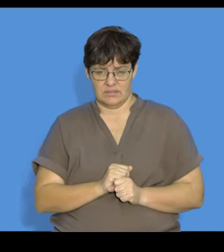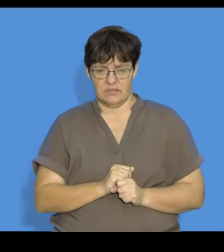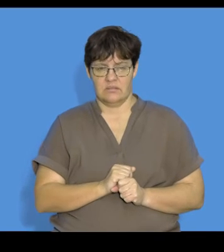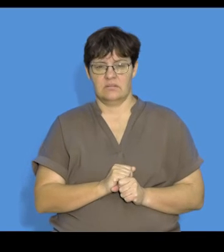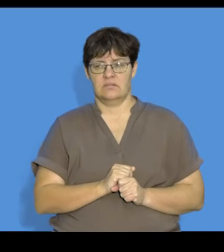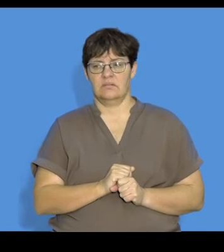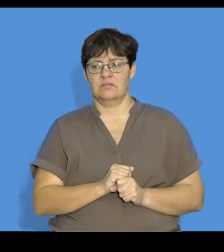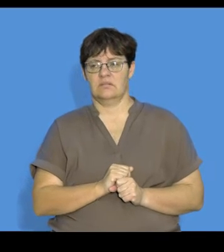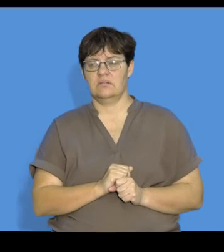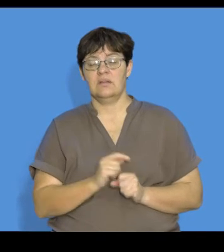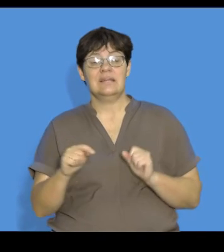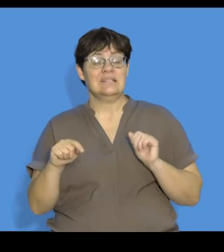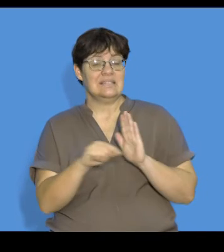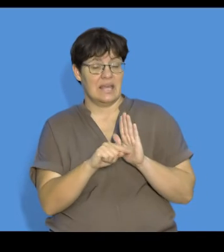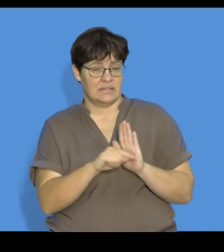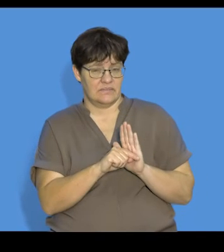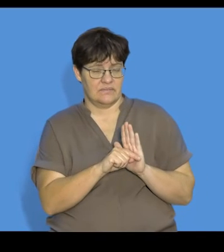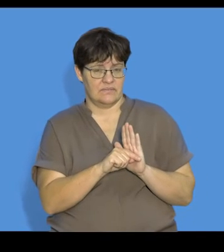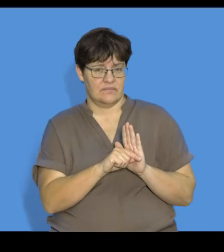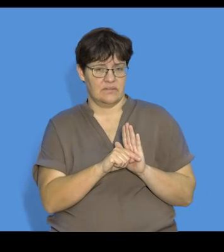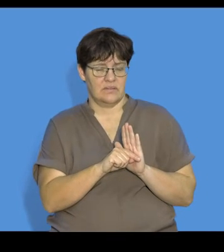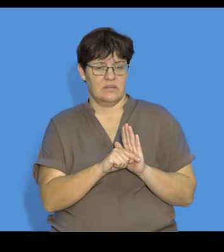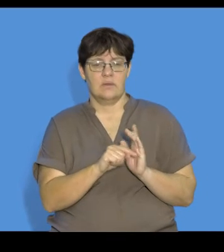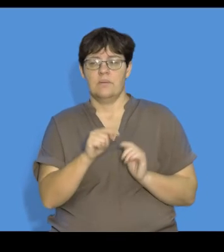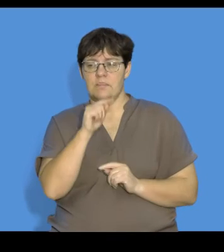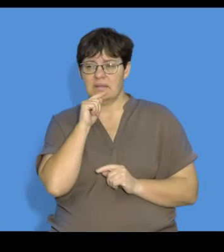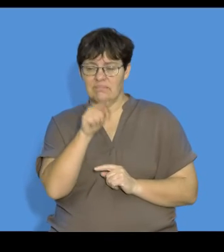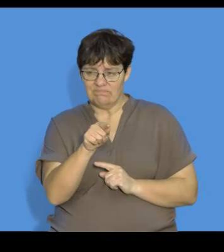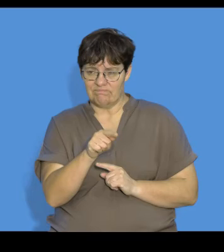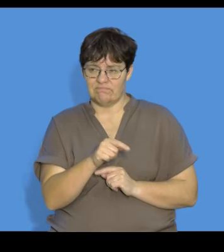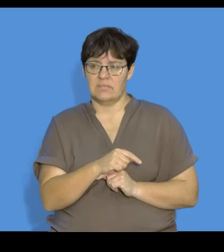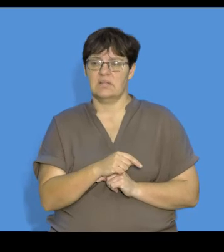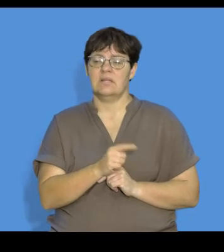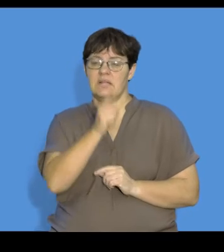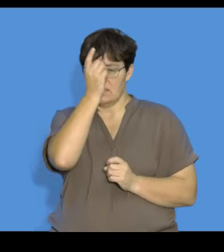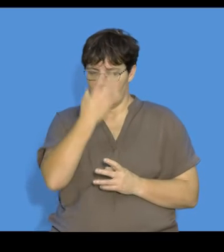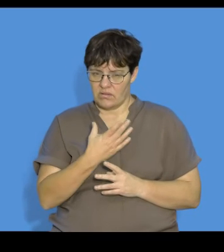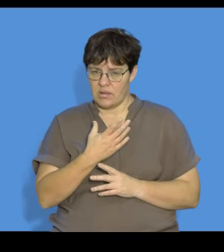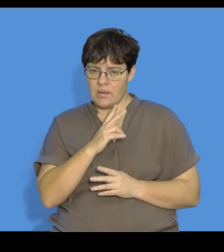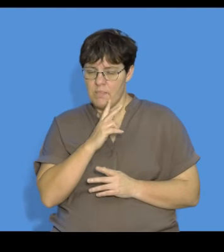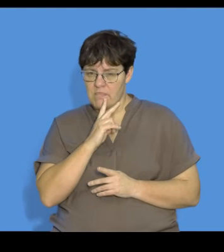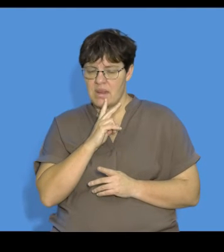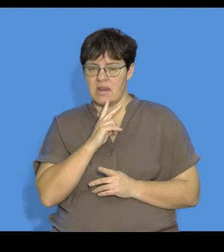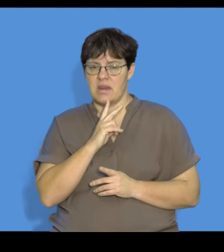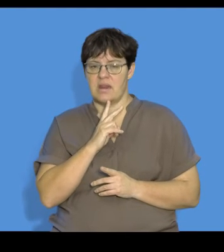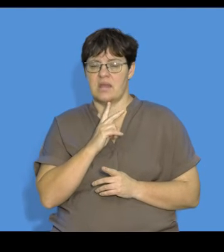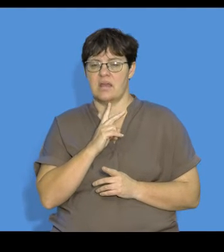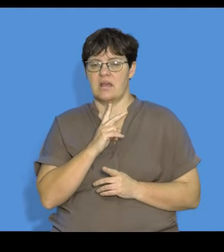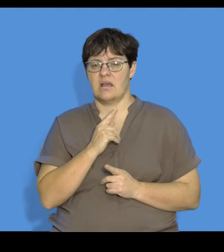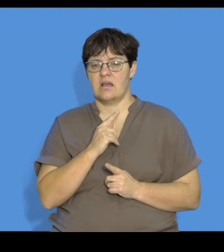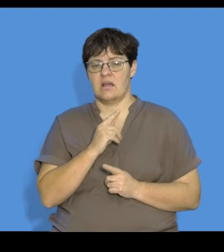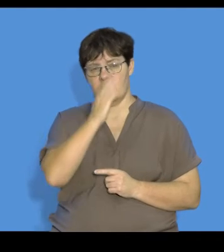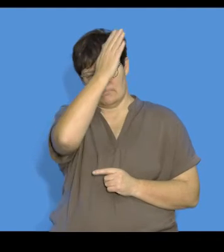the stretch of the graph as well, the negative, which is the sign, tells us that it is